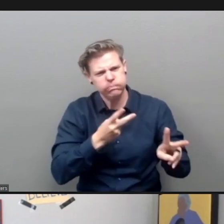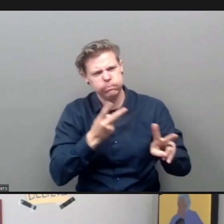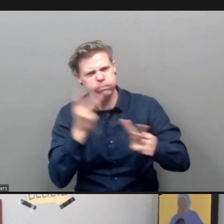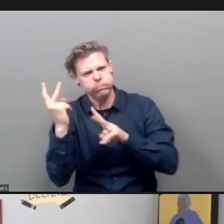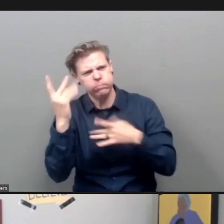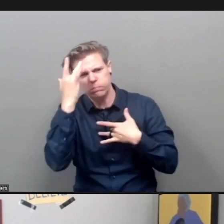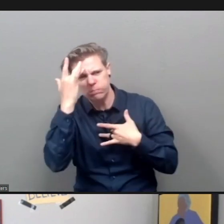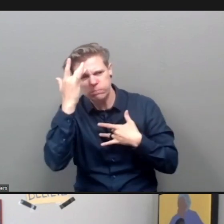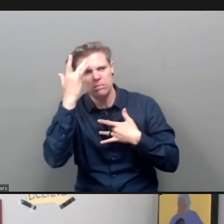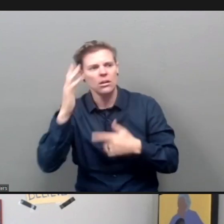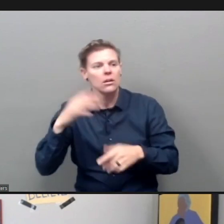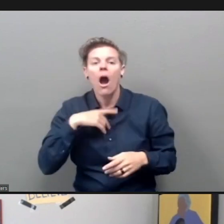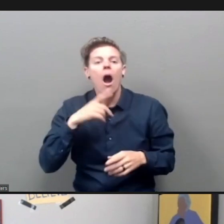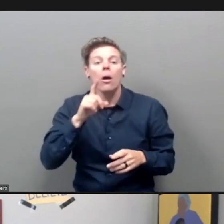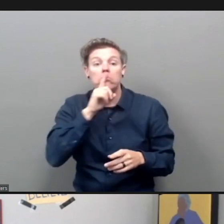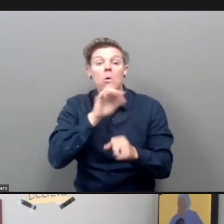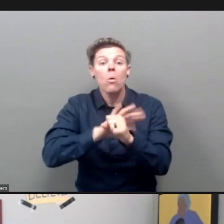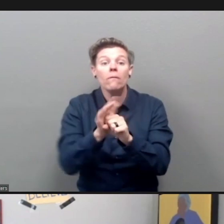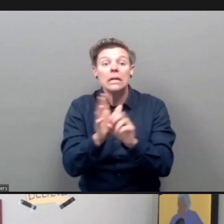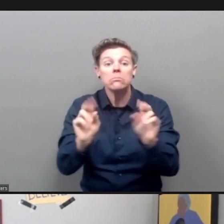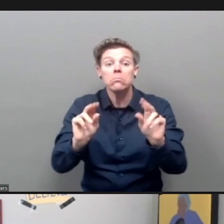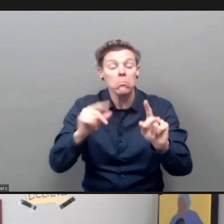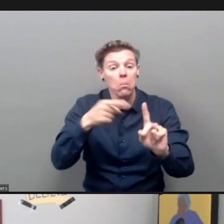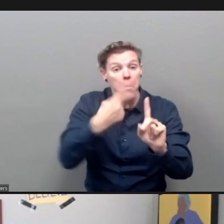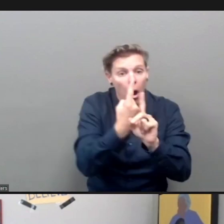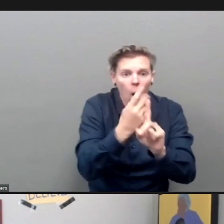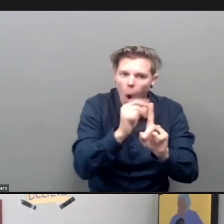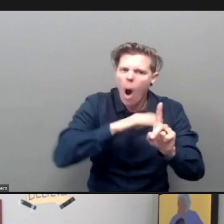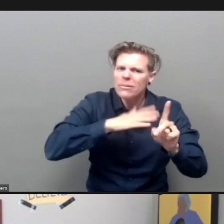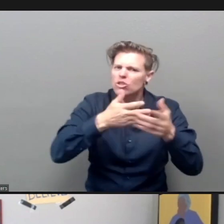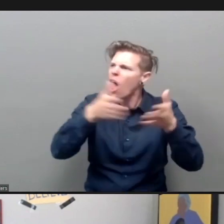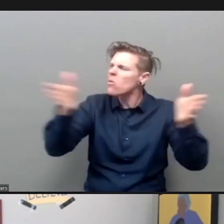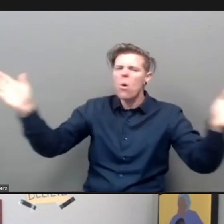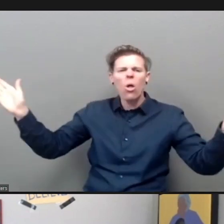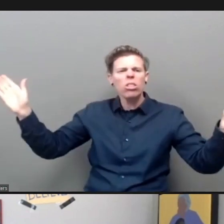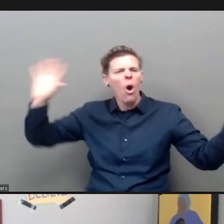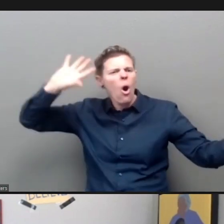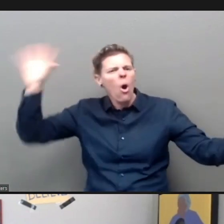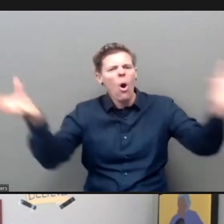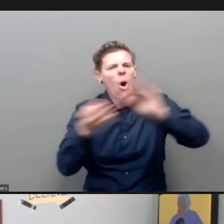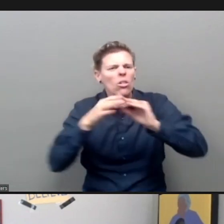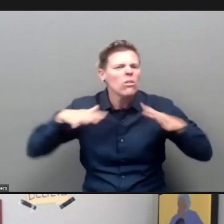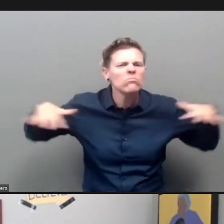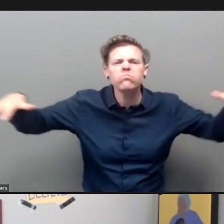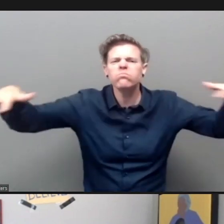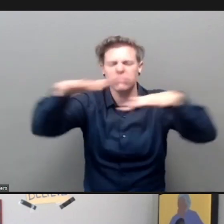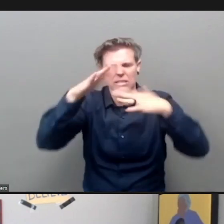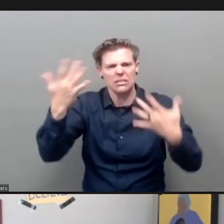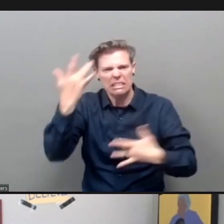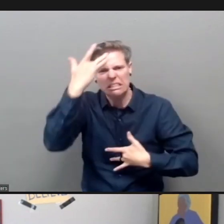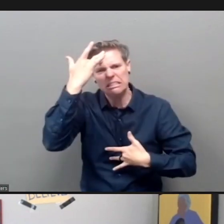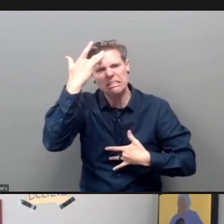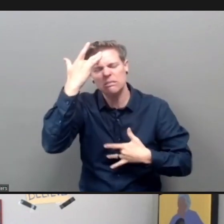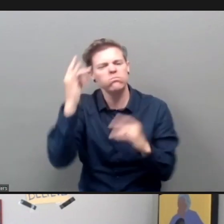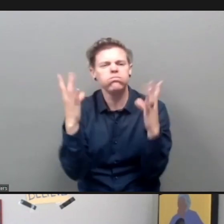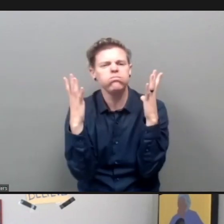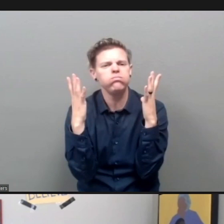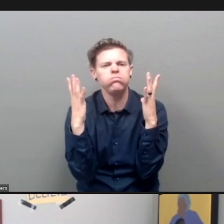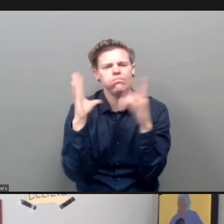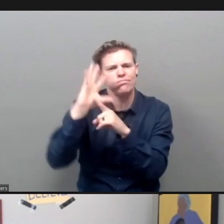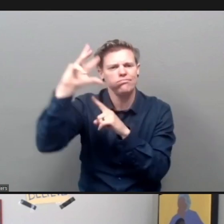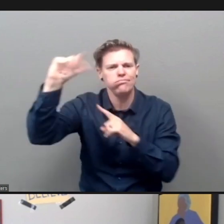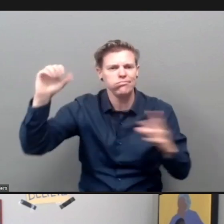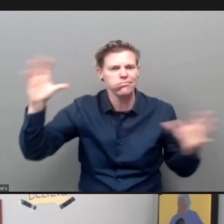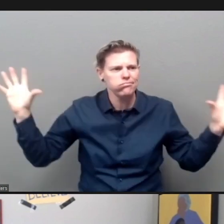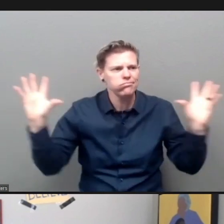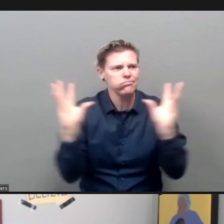than ever in any of their experience. And then you add the COVID patients in who have, as I mentioned, 19% mortality